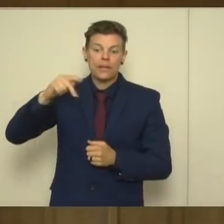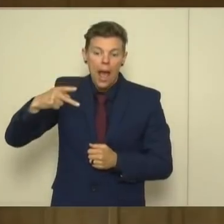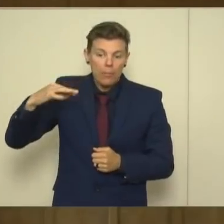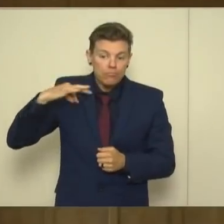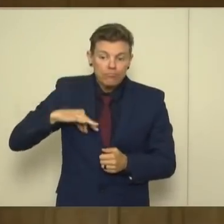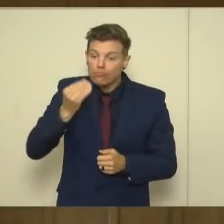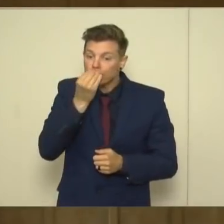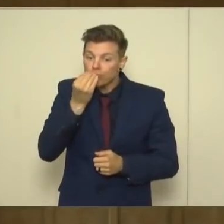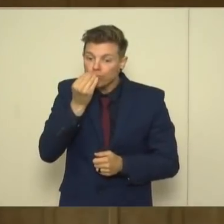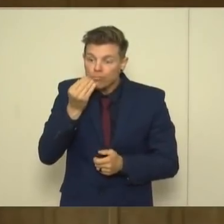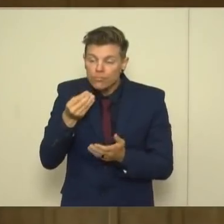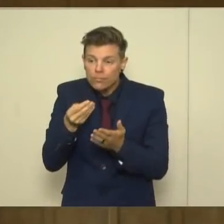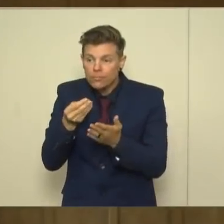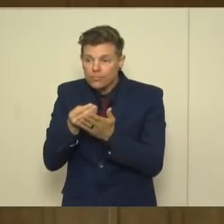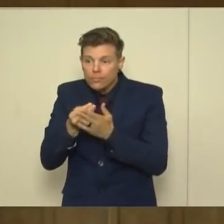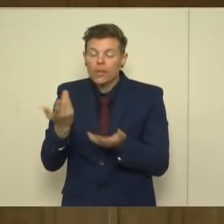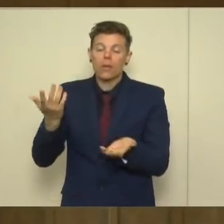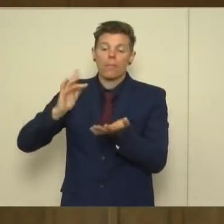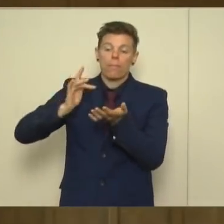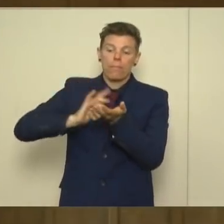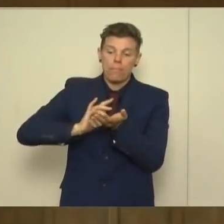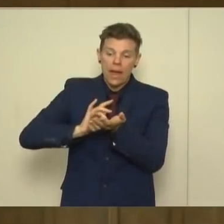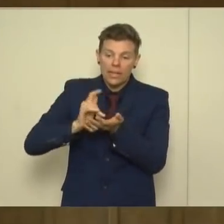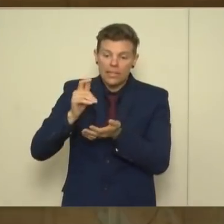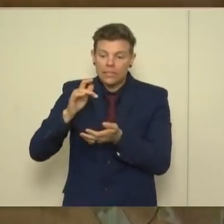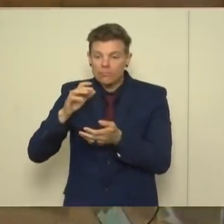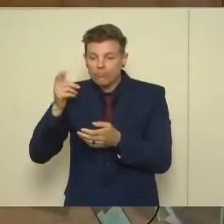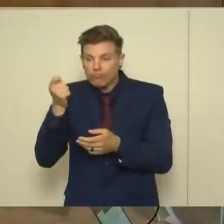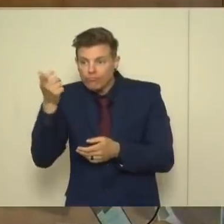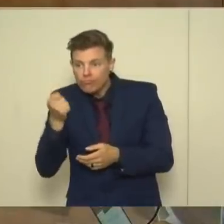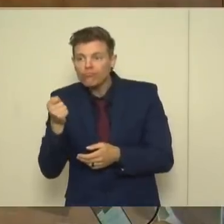the Medicaid program, et cetera.